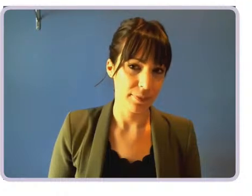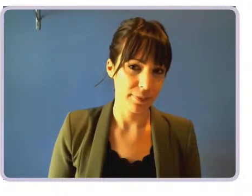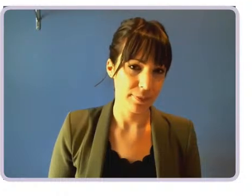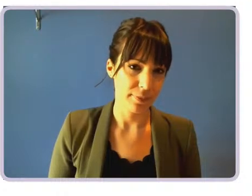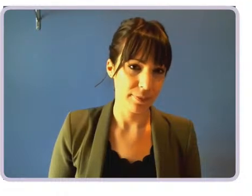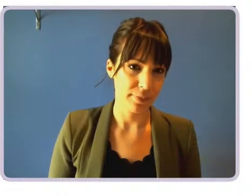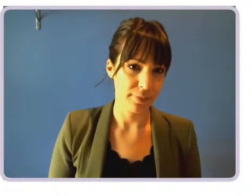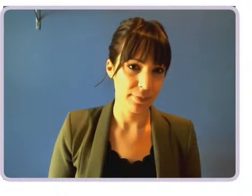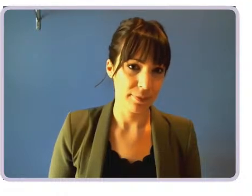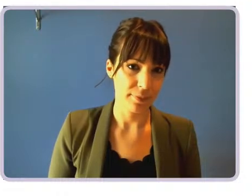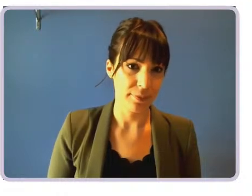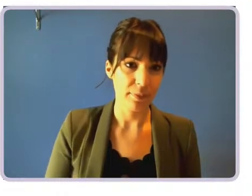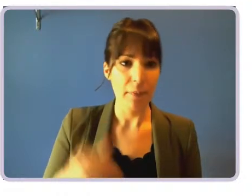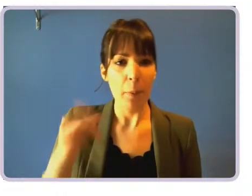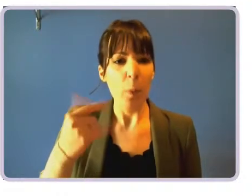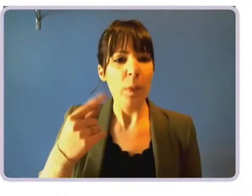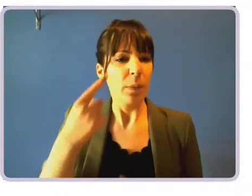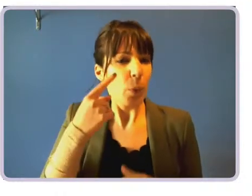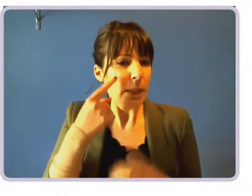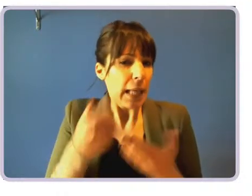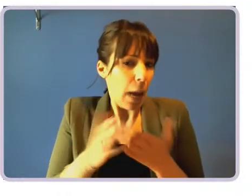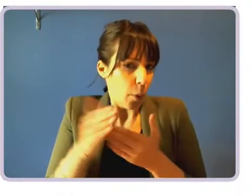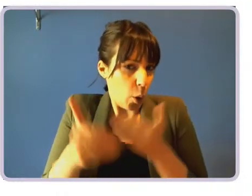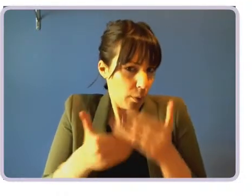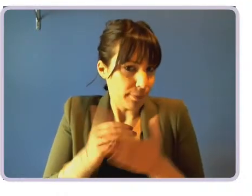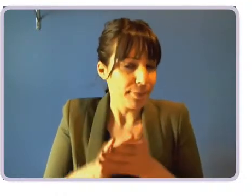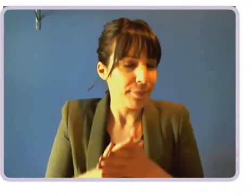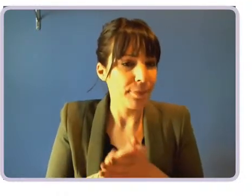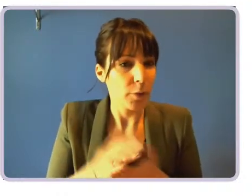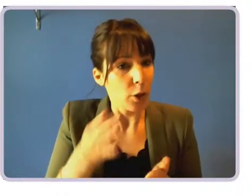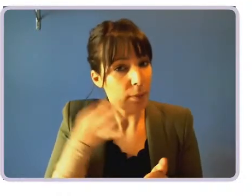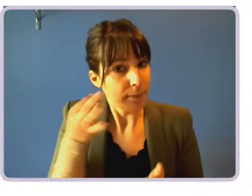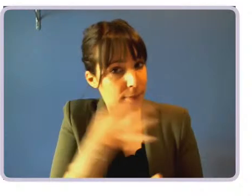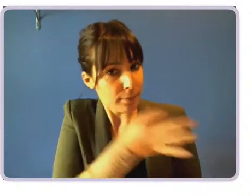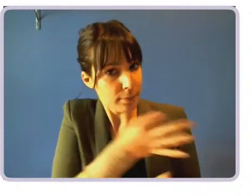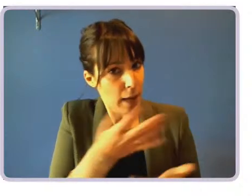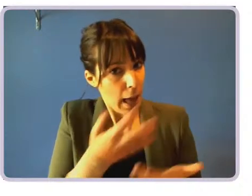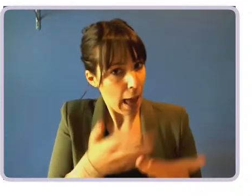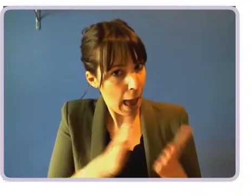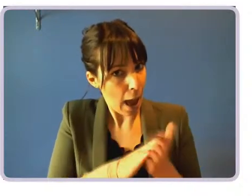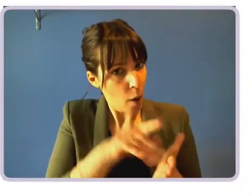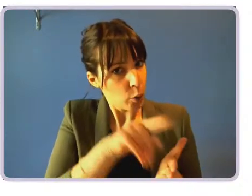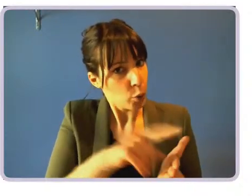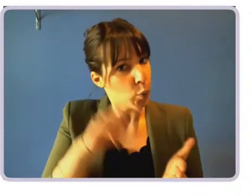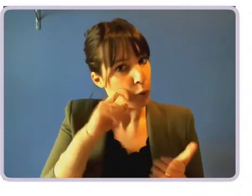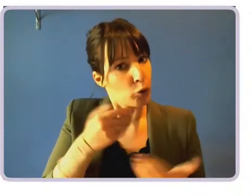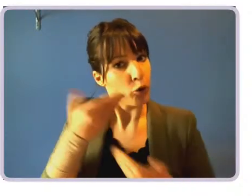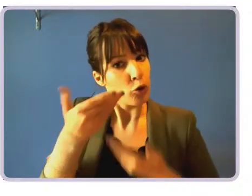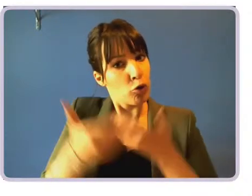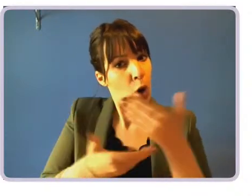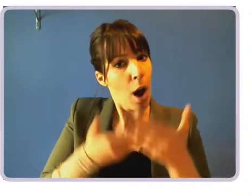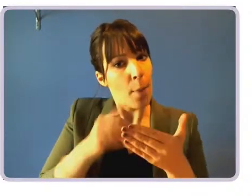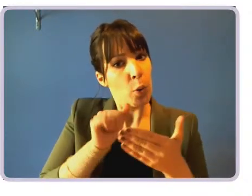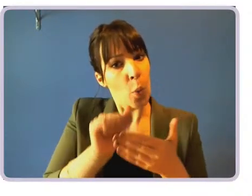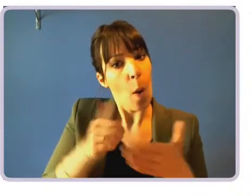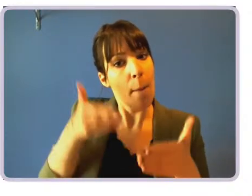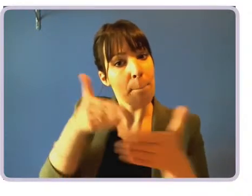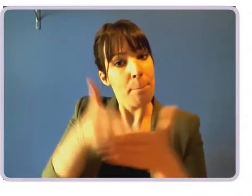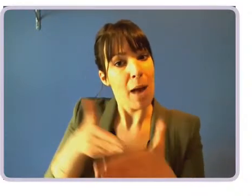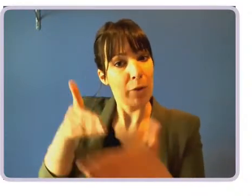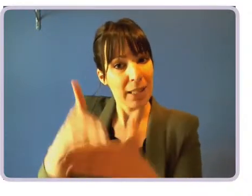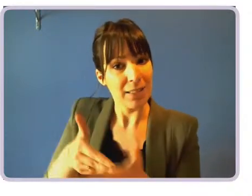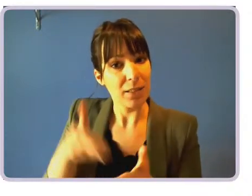see how we go. So, Tony, how would you describe the barriers to having a bushfire safety